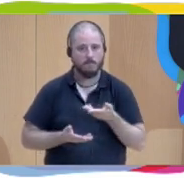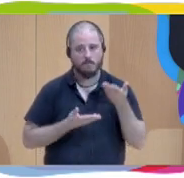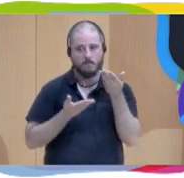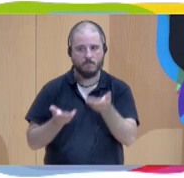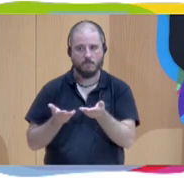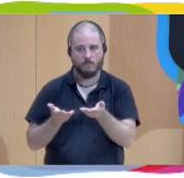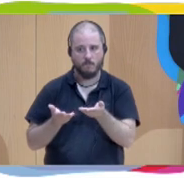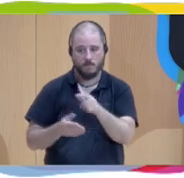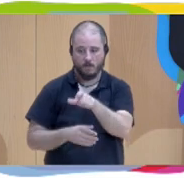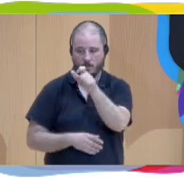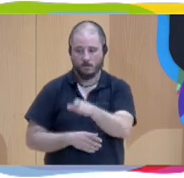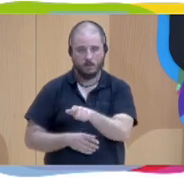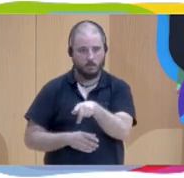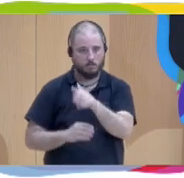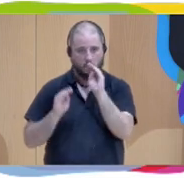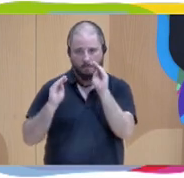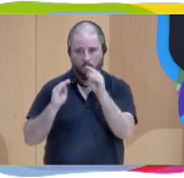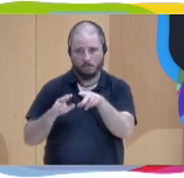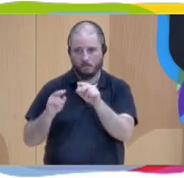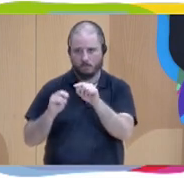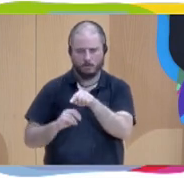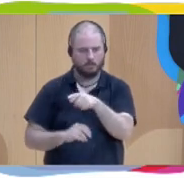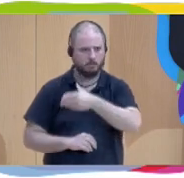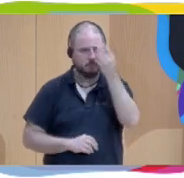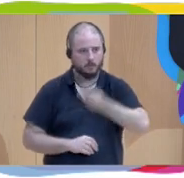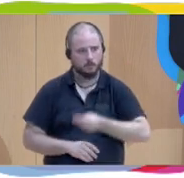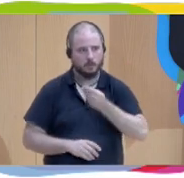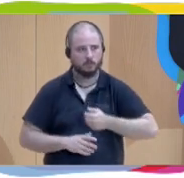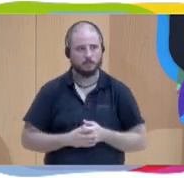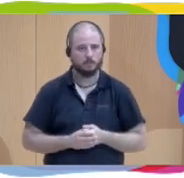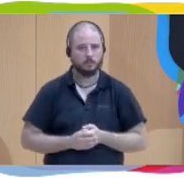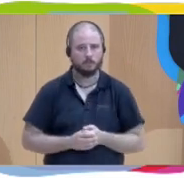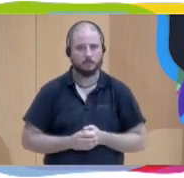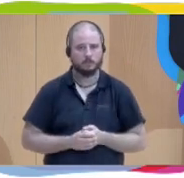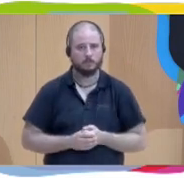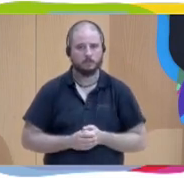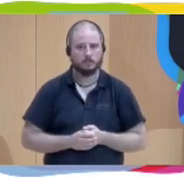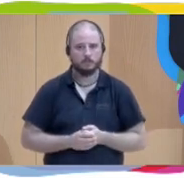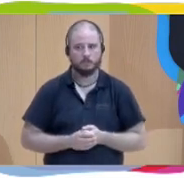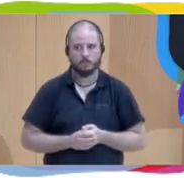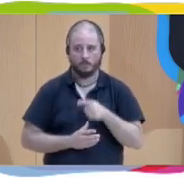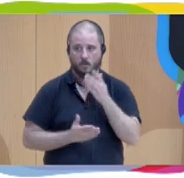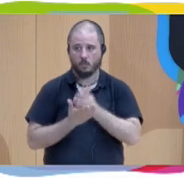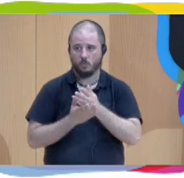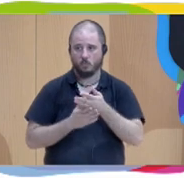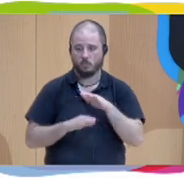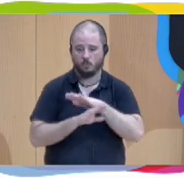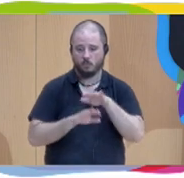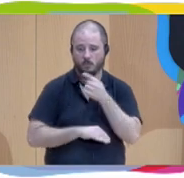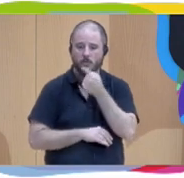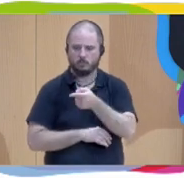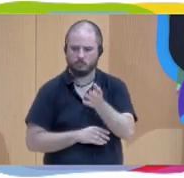We say to them in the end, jump into the river of dialogues, start swimming.